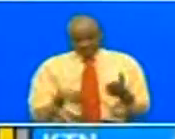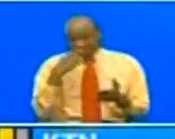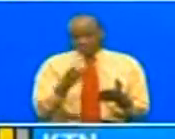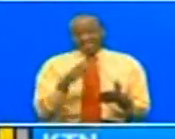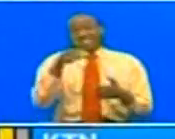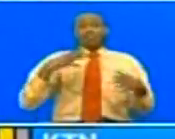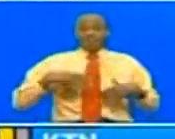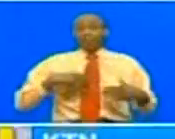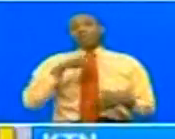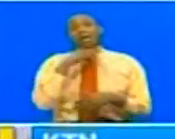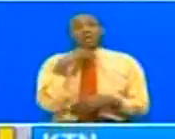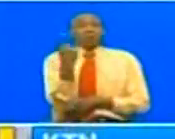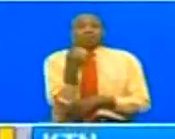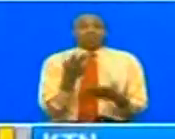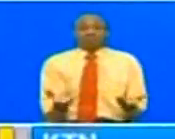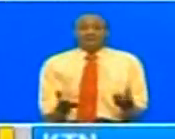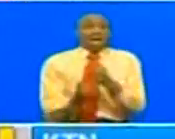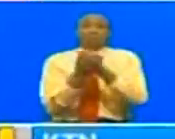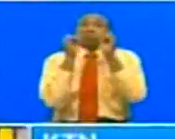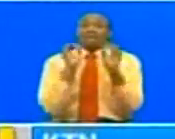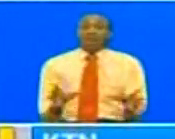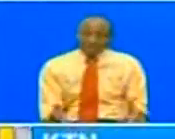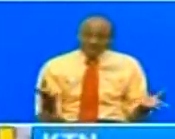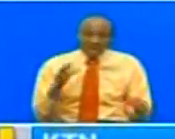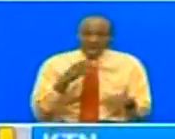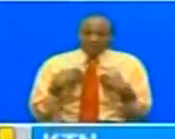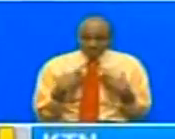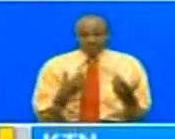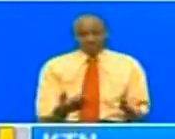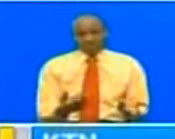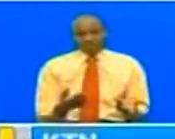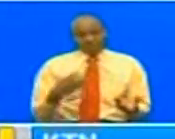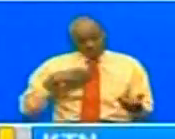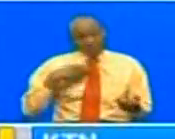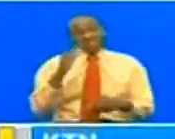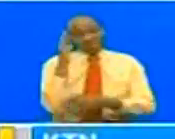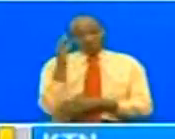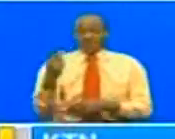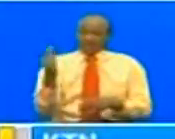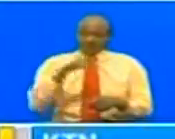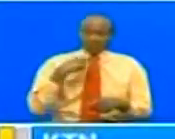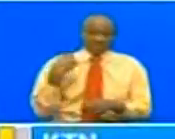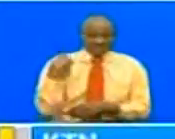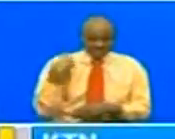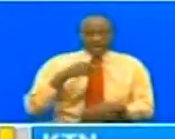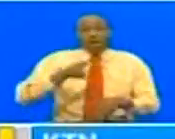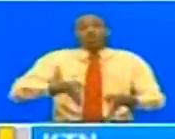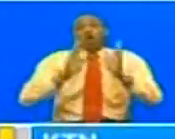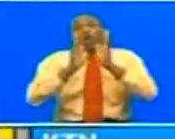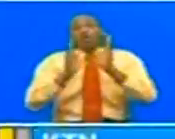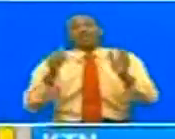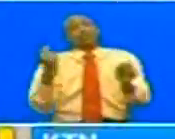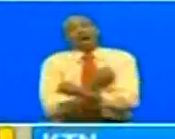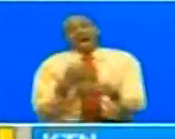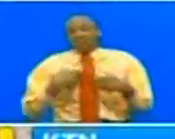on their own to die. Usaidisi atujapata sababu watu ya security alikuja kupiga njani, hatuna barabara ya